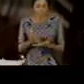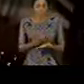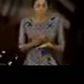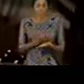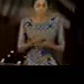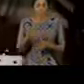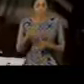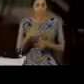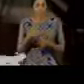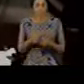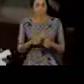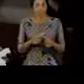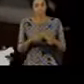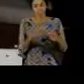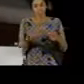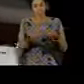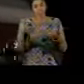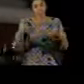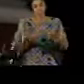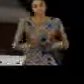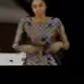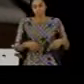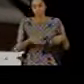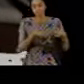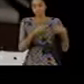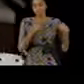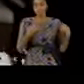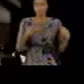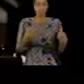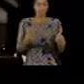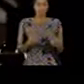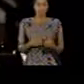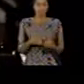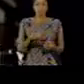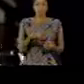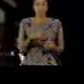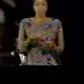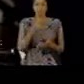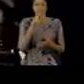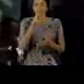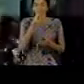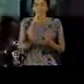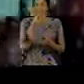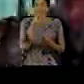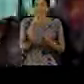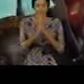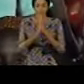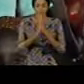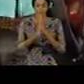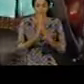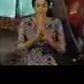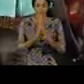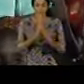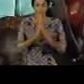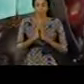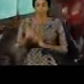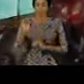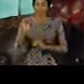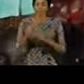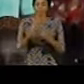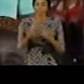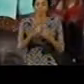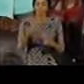and every human heart its native cry. Oh, then